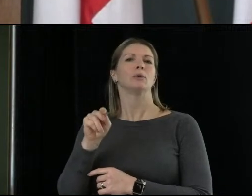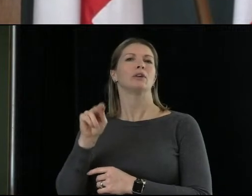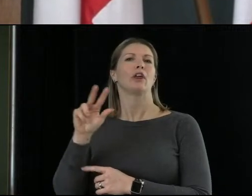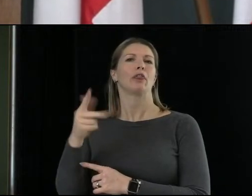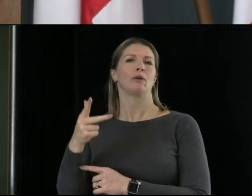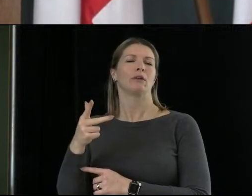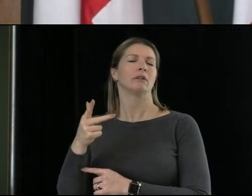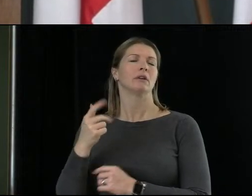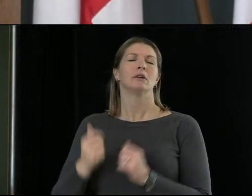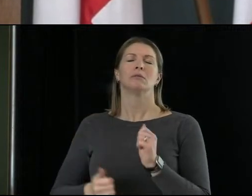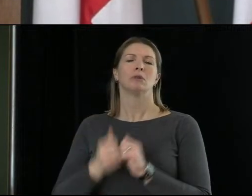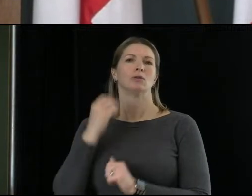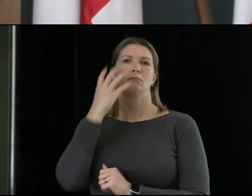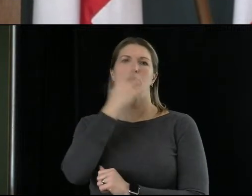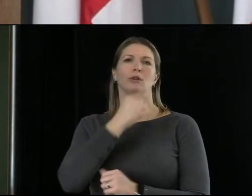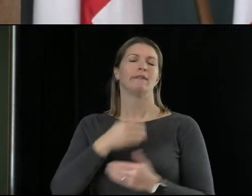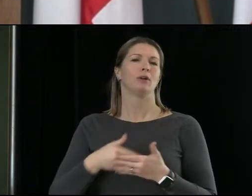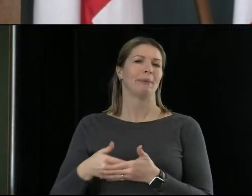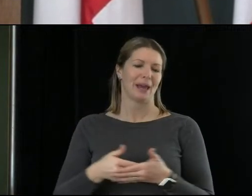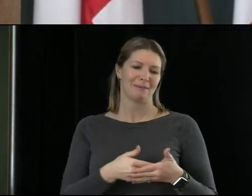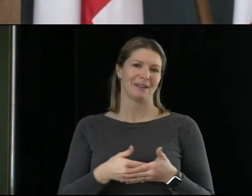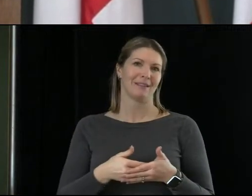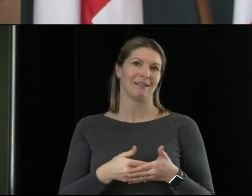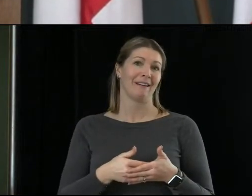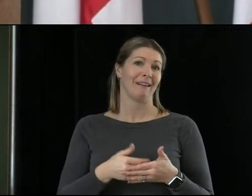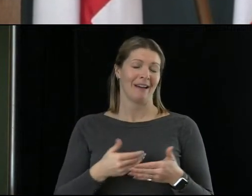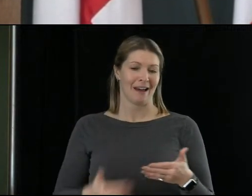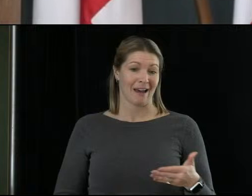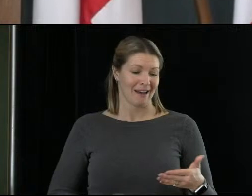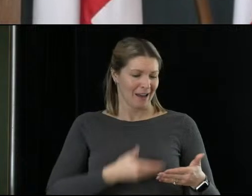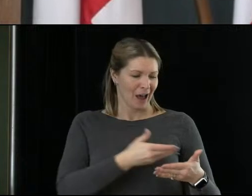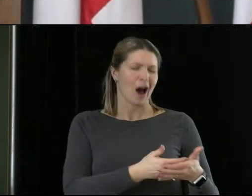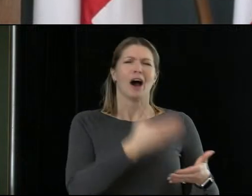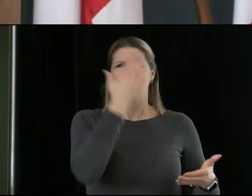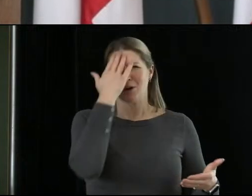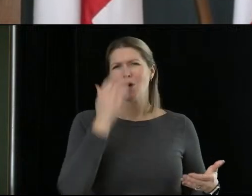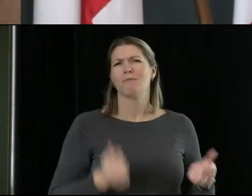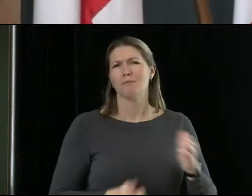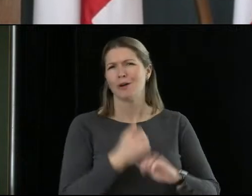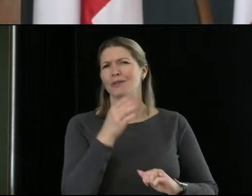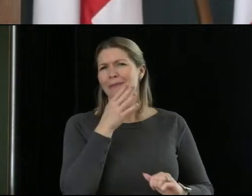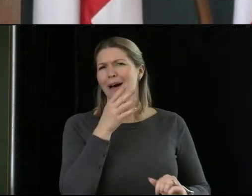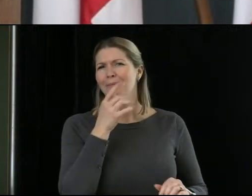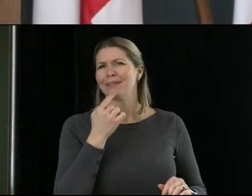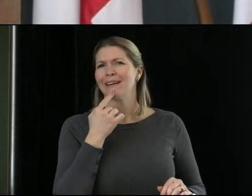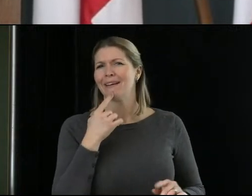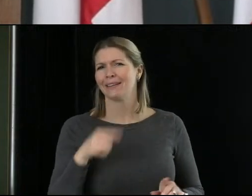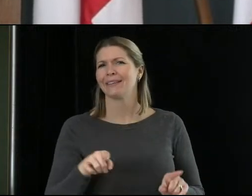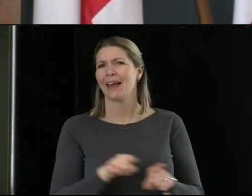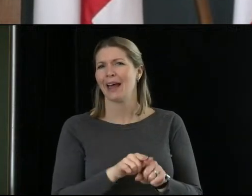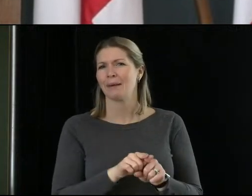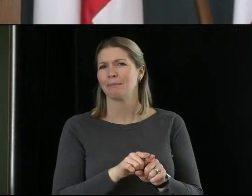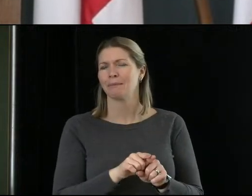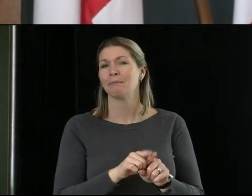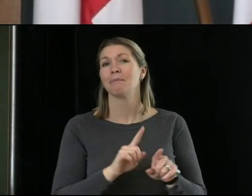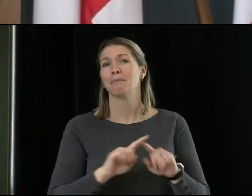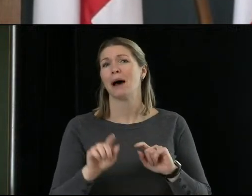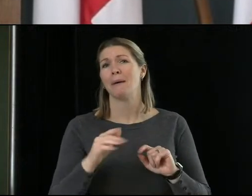baby. I know all mothers think the same about their children, but she was so